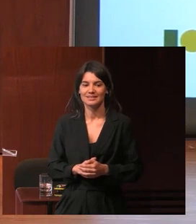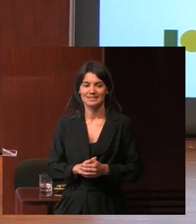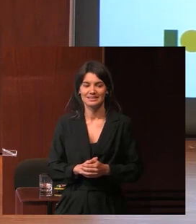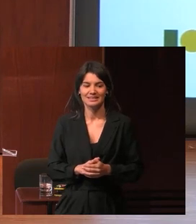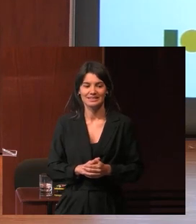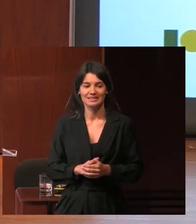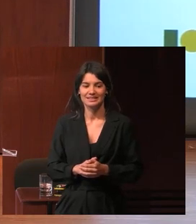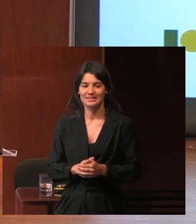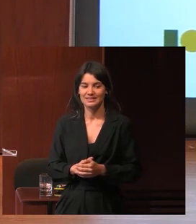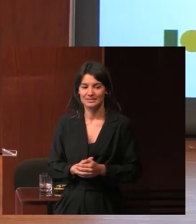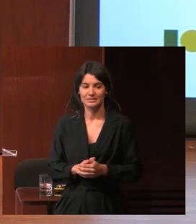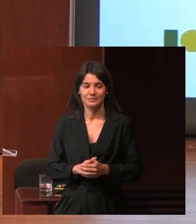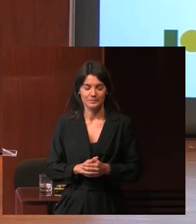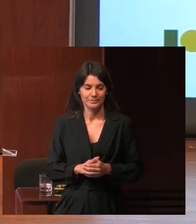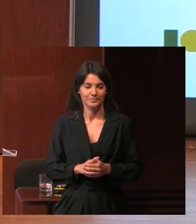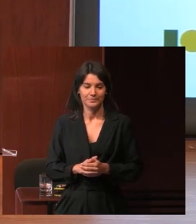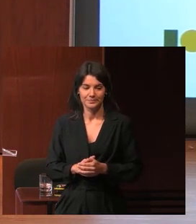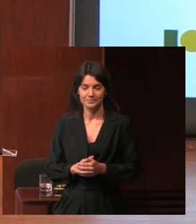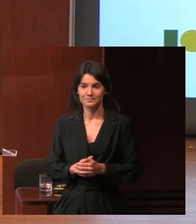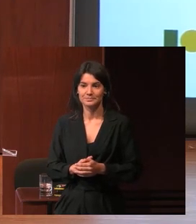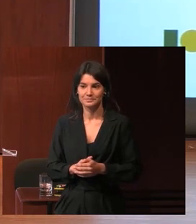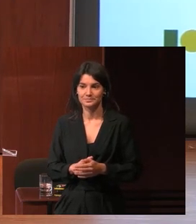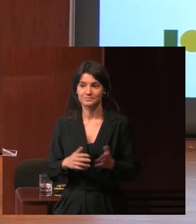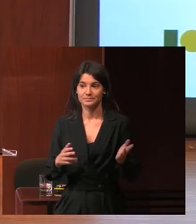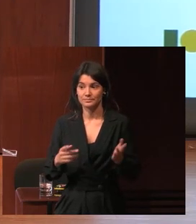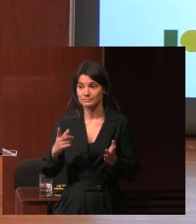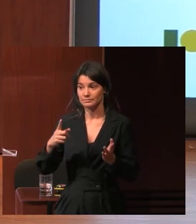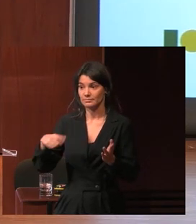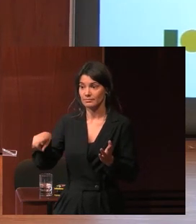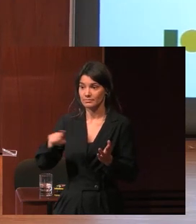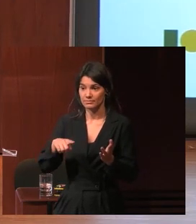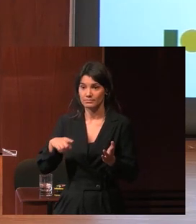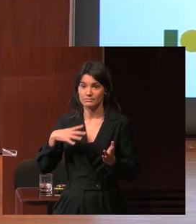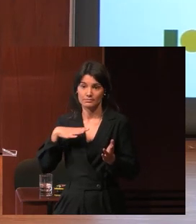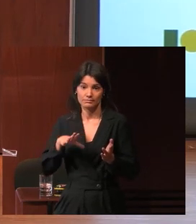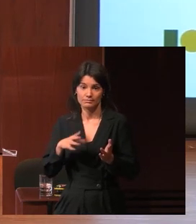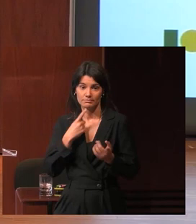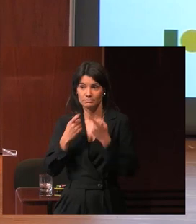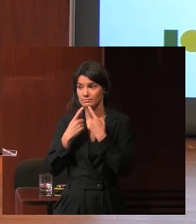For whom wants to pose a question to Barbara, please.